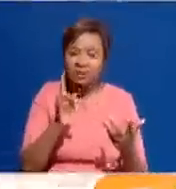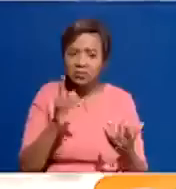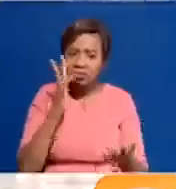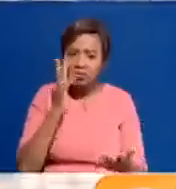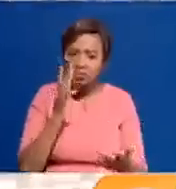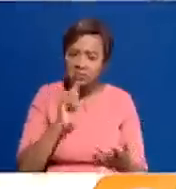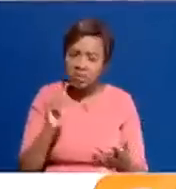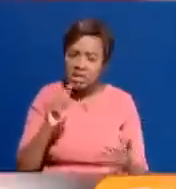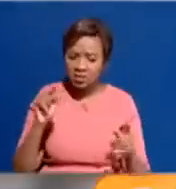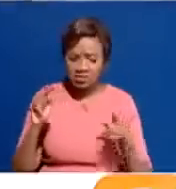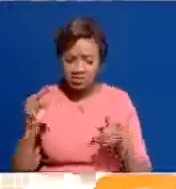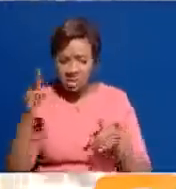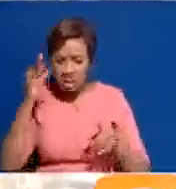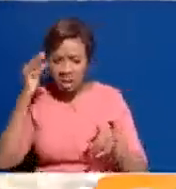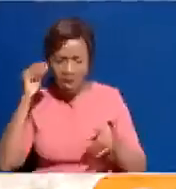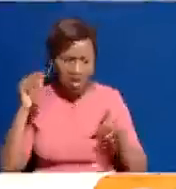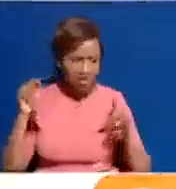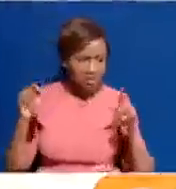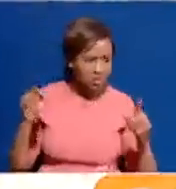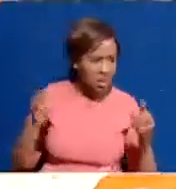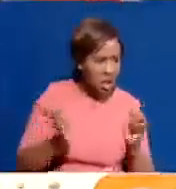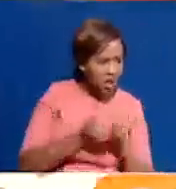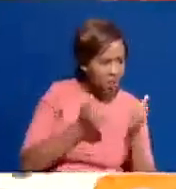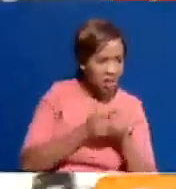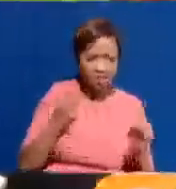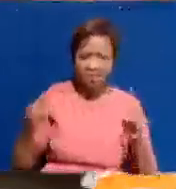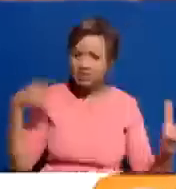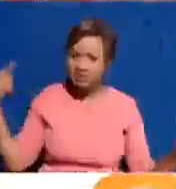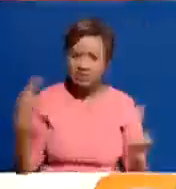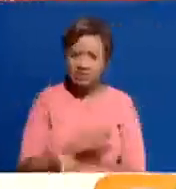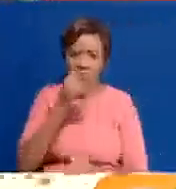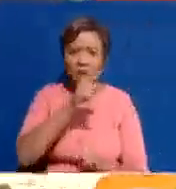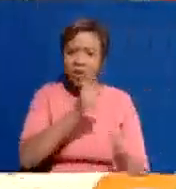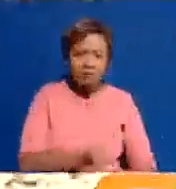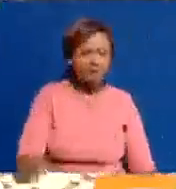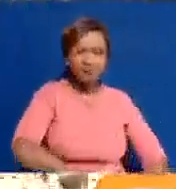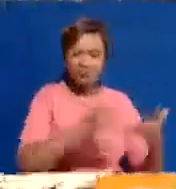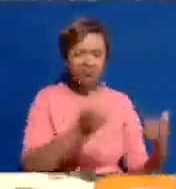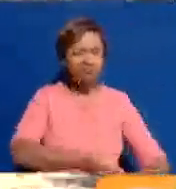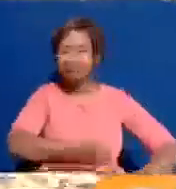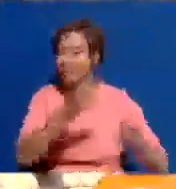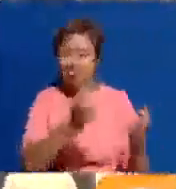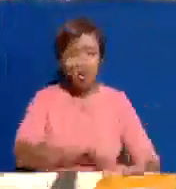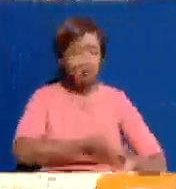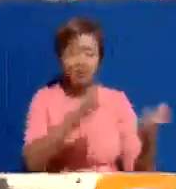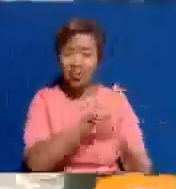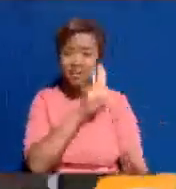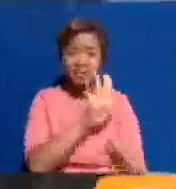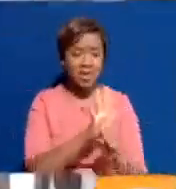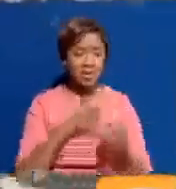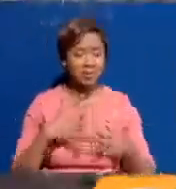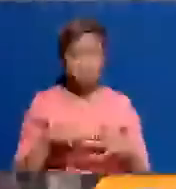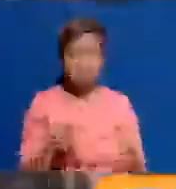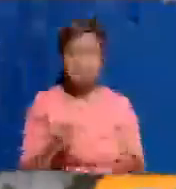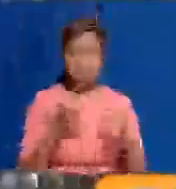used, often in large quantities against largely peaceful protesters or by firing projectiles directly at people.